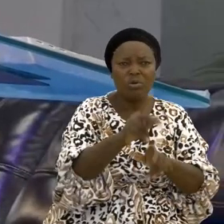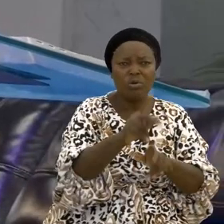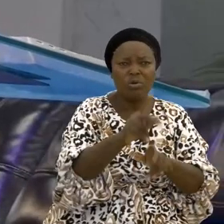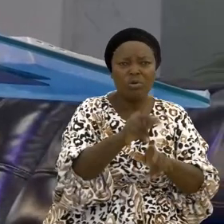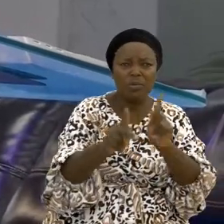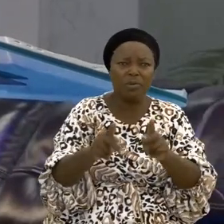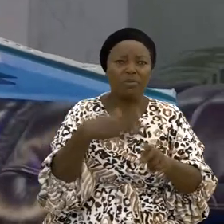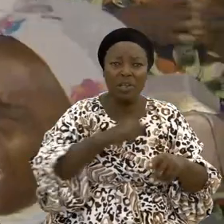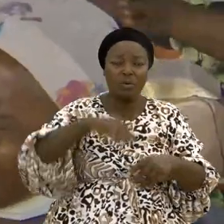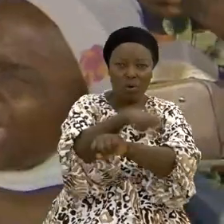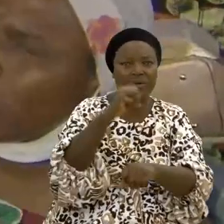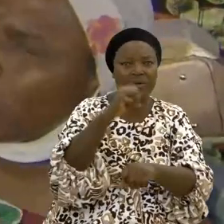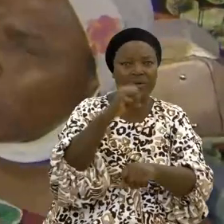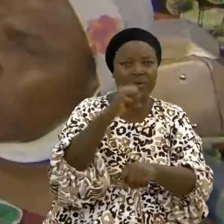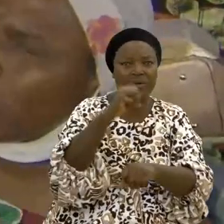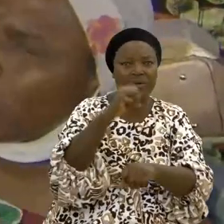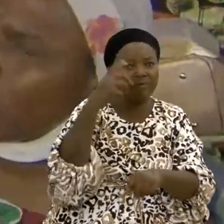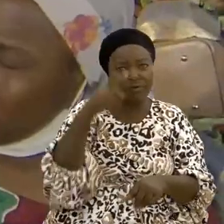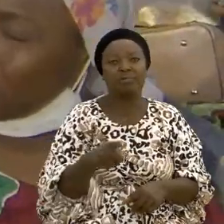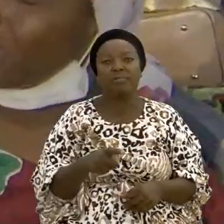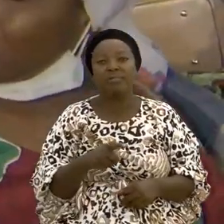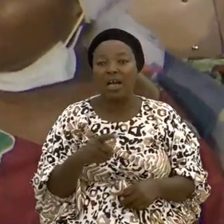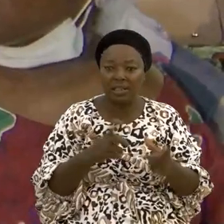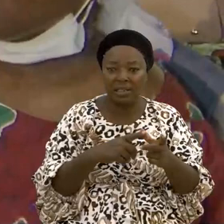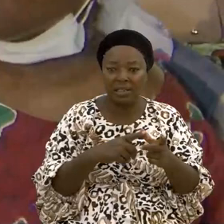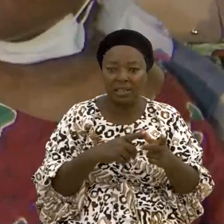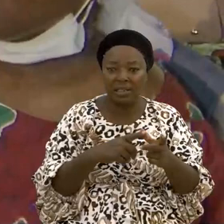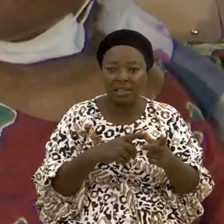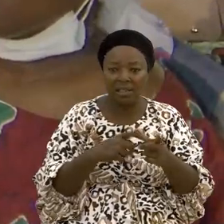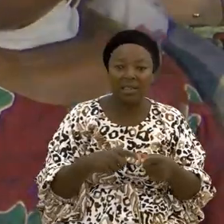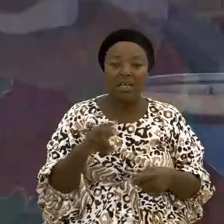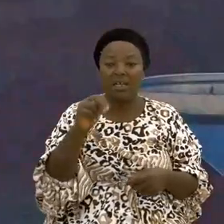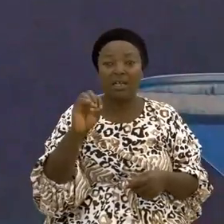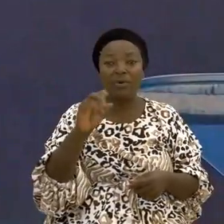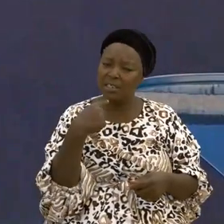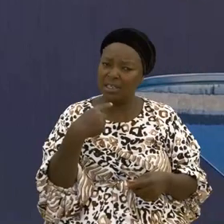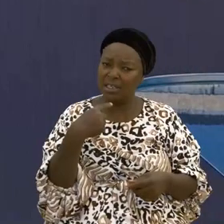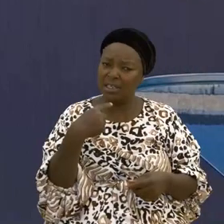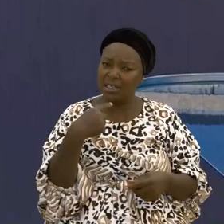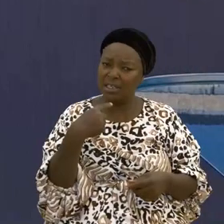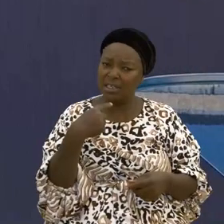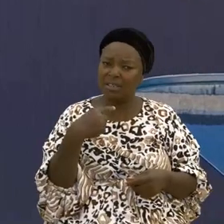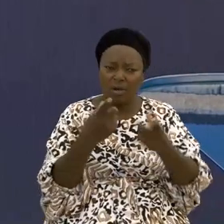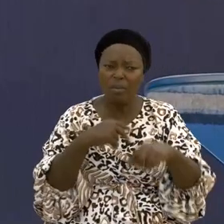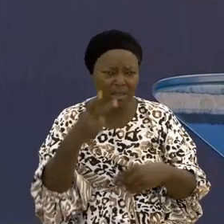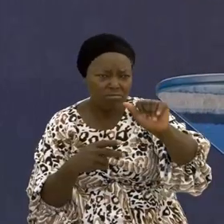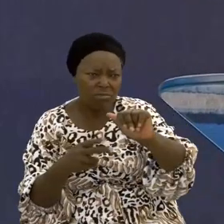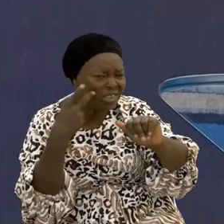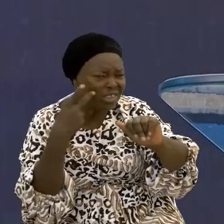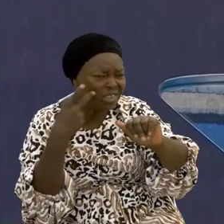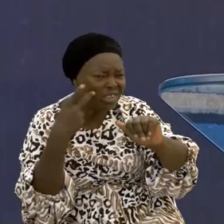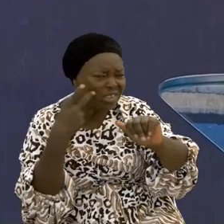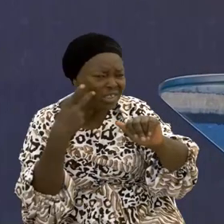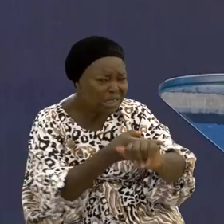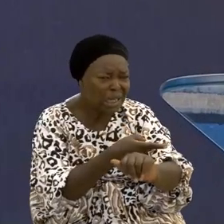will conquer them for you. And Nebuchadnezzar said, come and see. Did we not throw three men into the